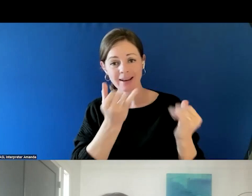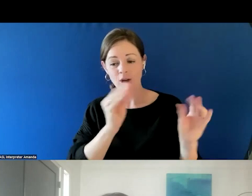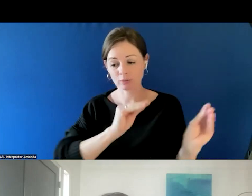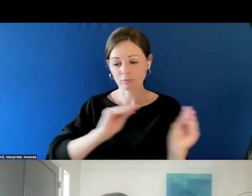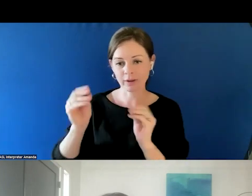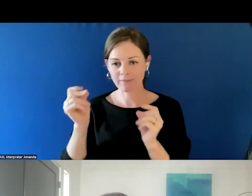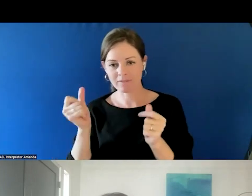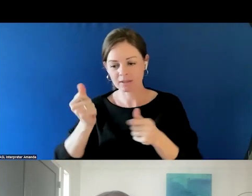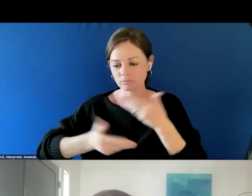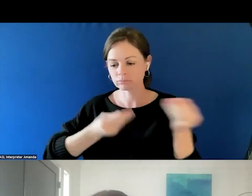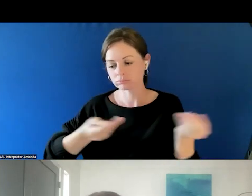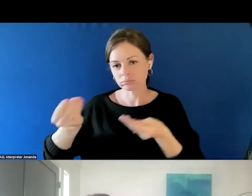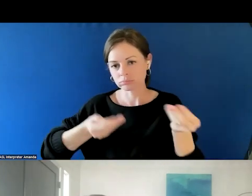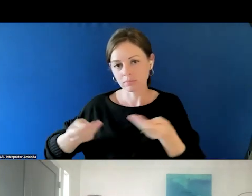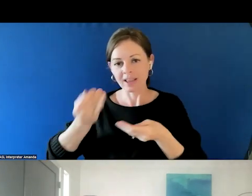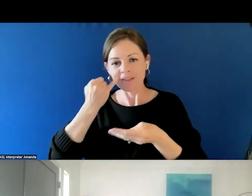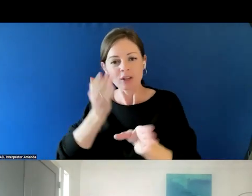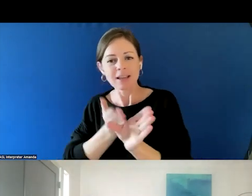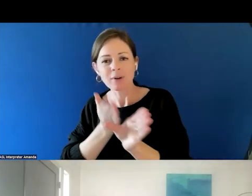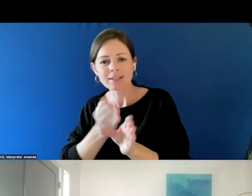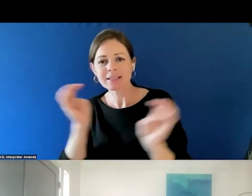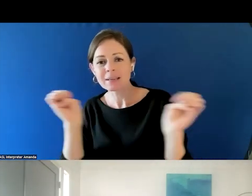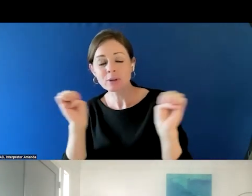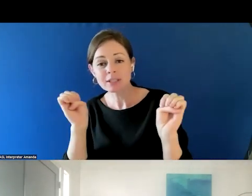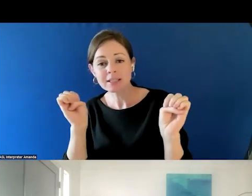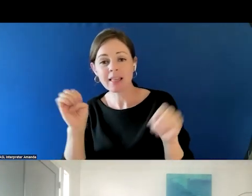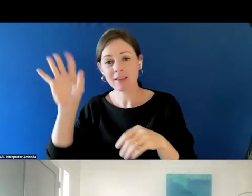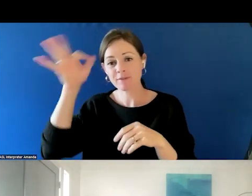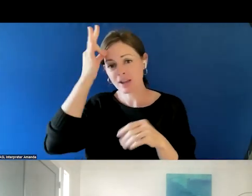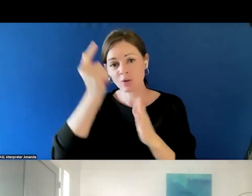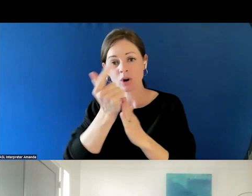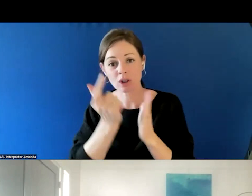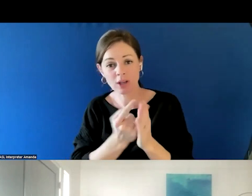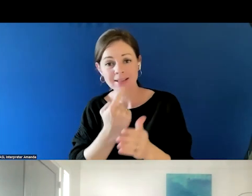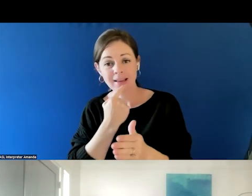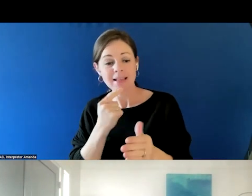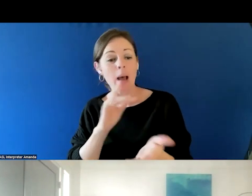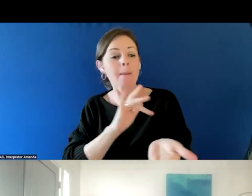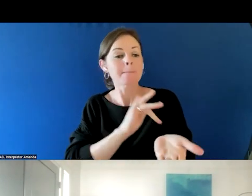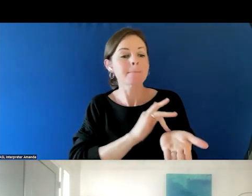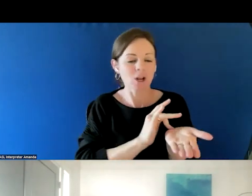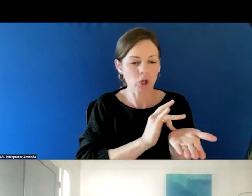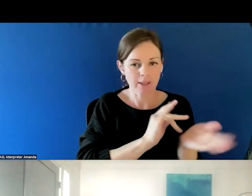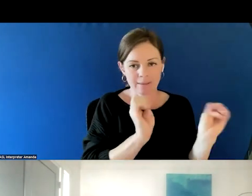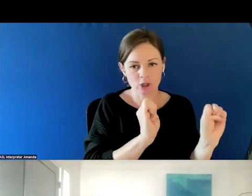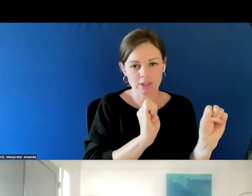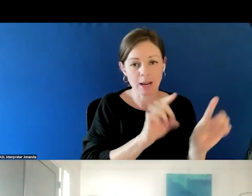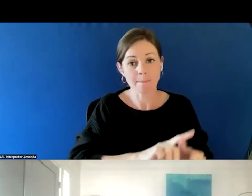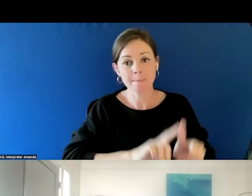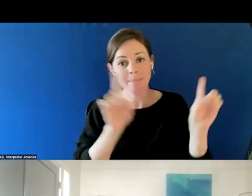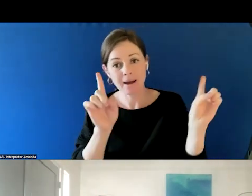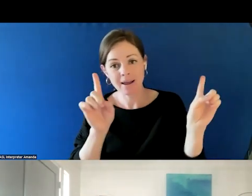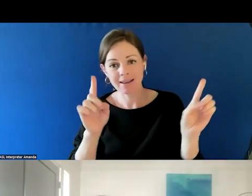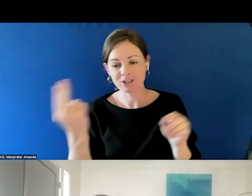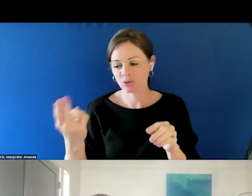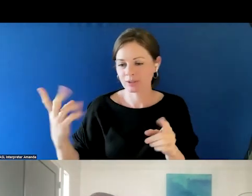quickly. If somebody has a psychiatric emergency, the federal law considers that a medical emergency, and yet it's the only one historically that's been